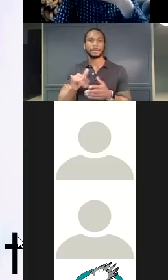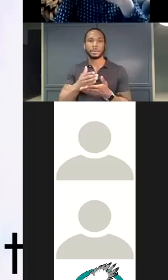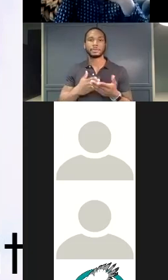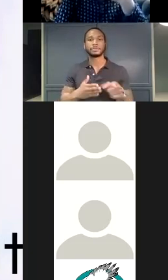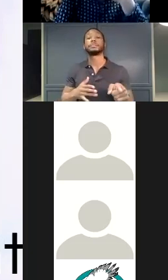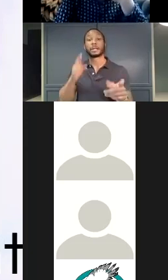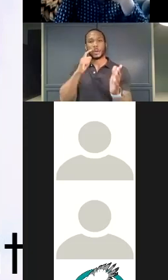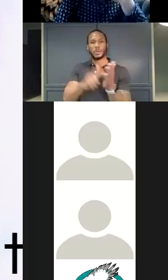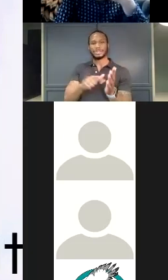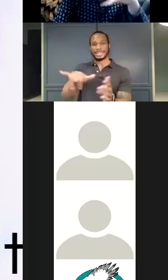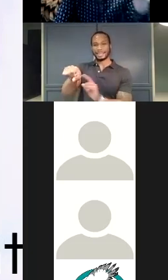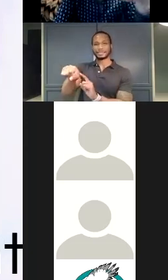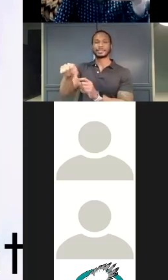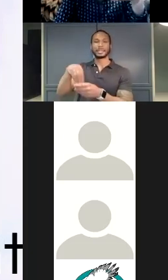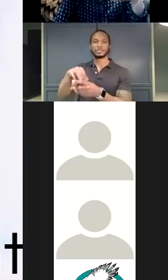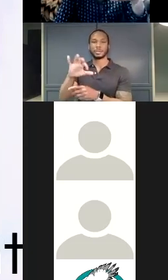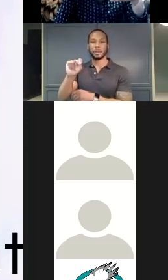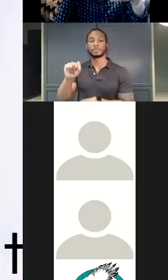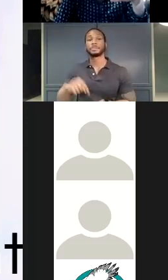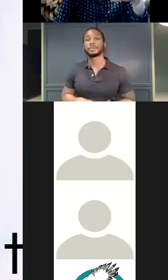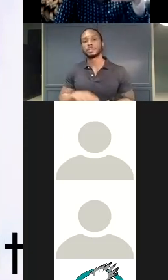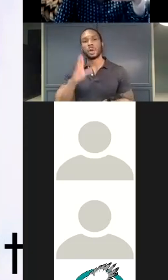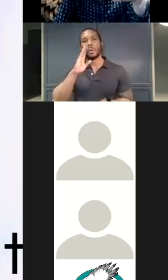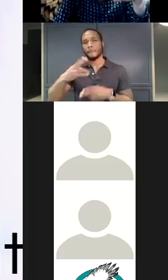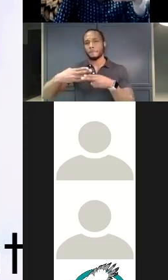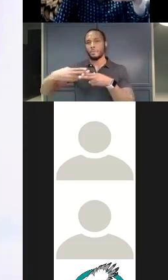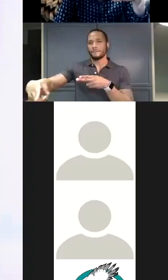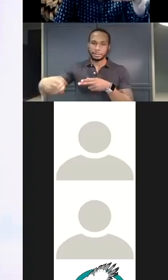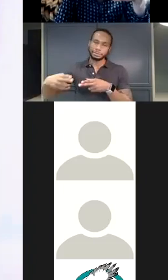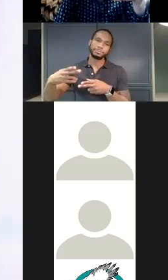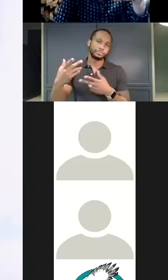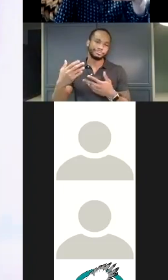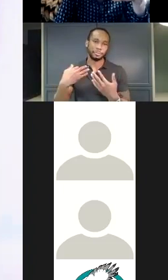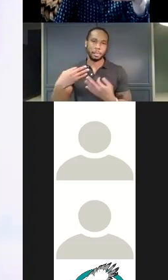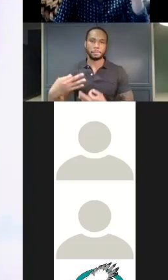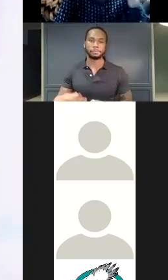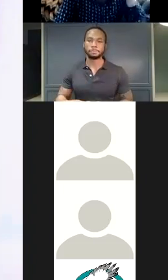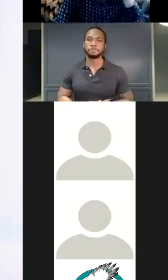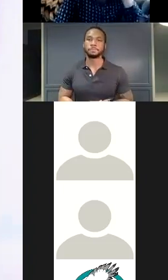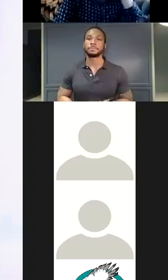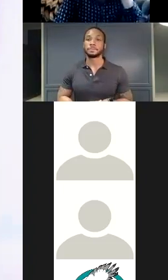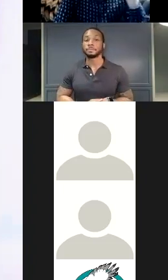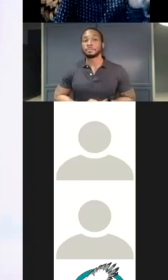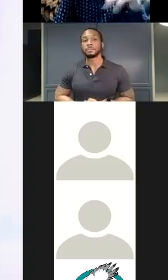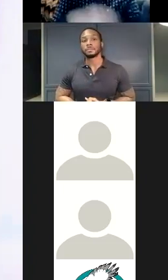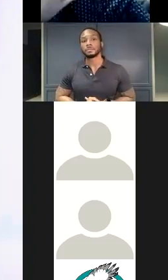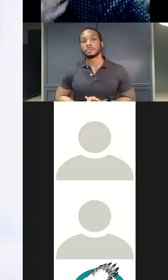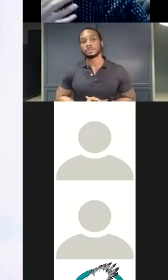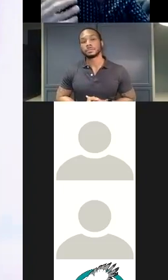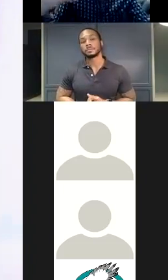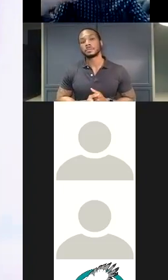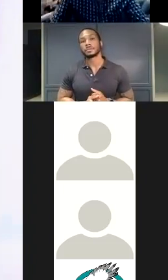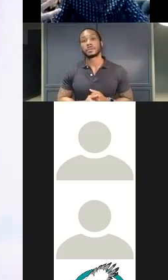okay. So I'm just gonna briefly say they're not, they don't